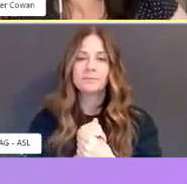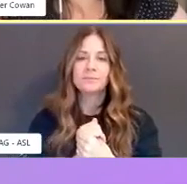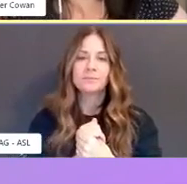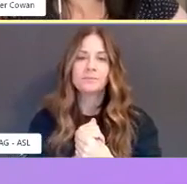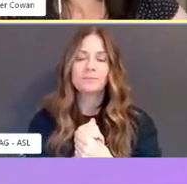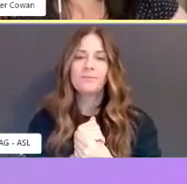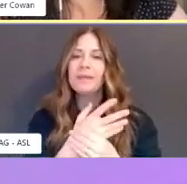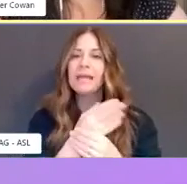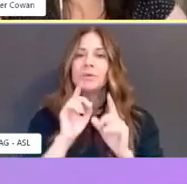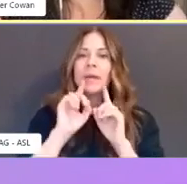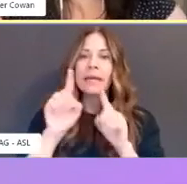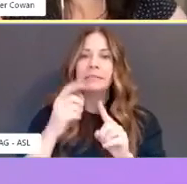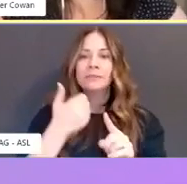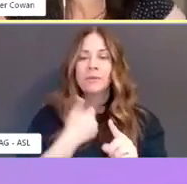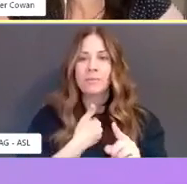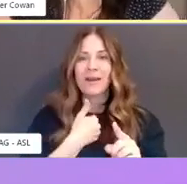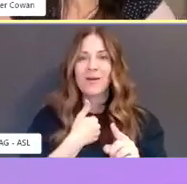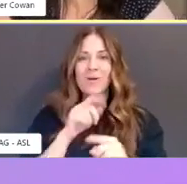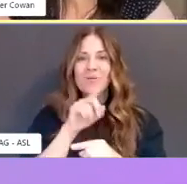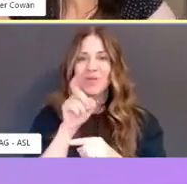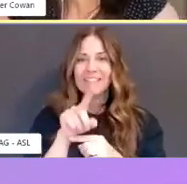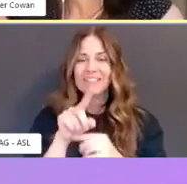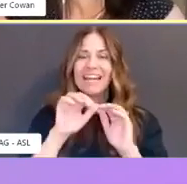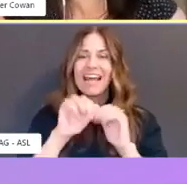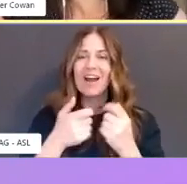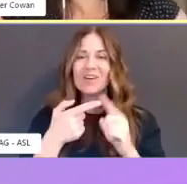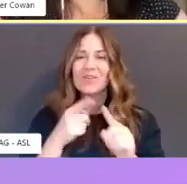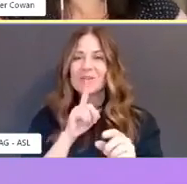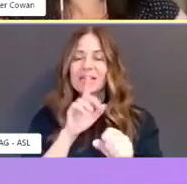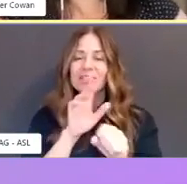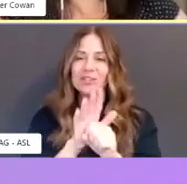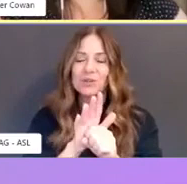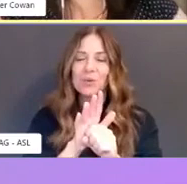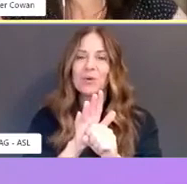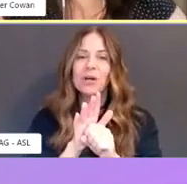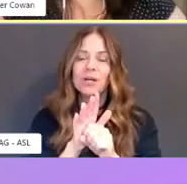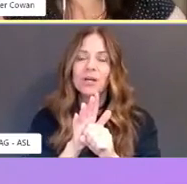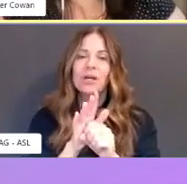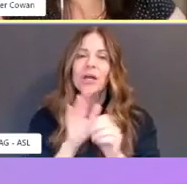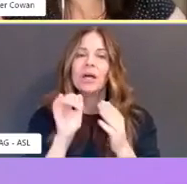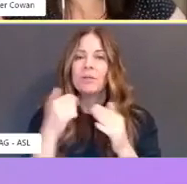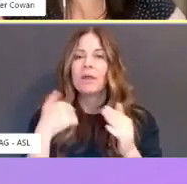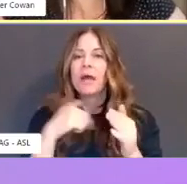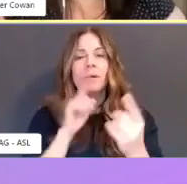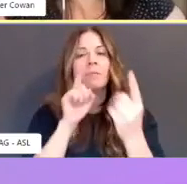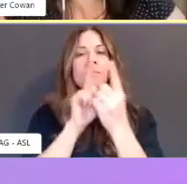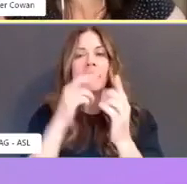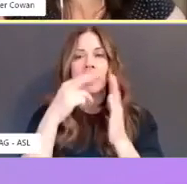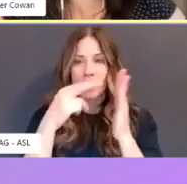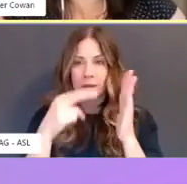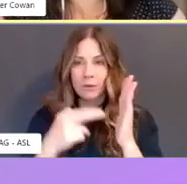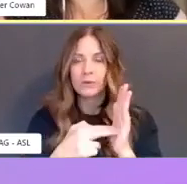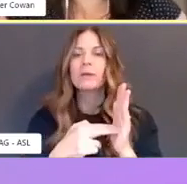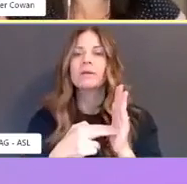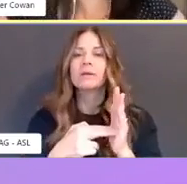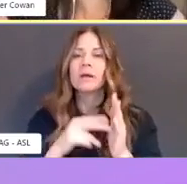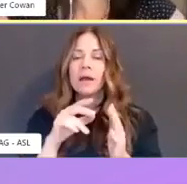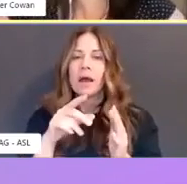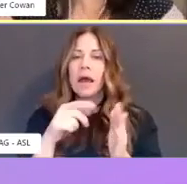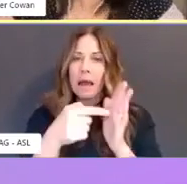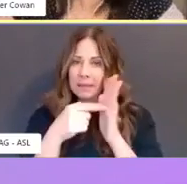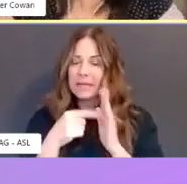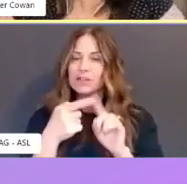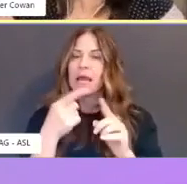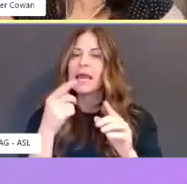And to answer my own question, how can we ensure um, that we've met our regulatory obligations while also striving